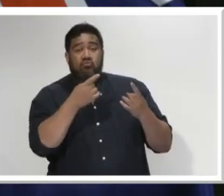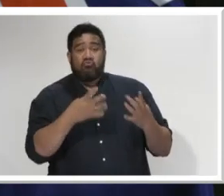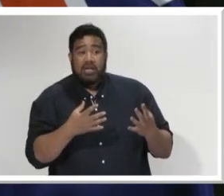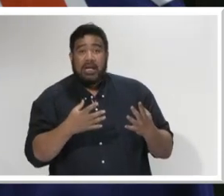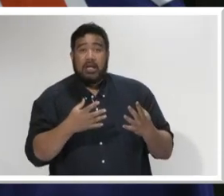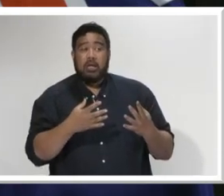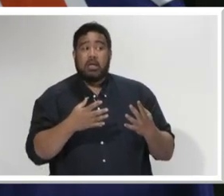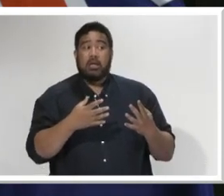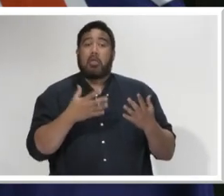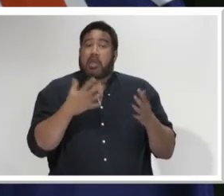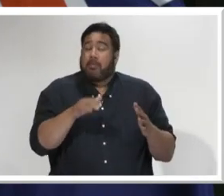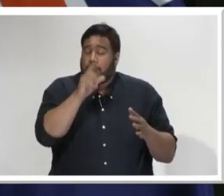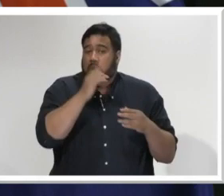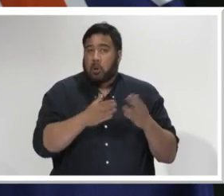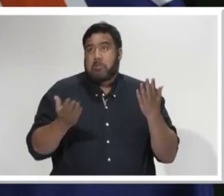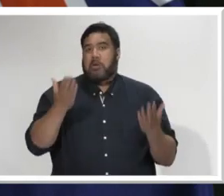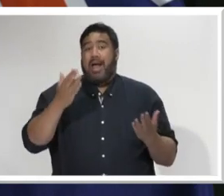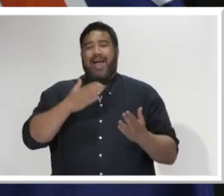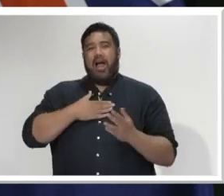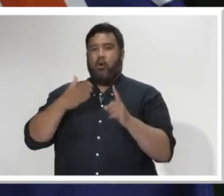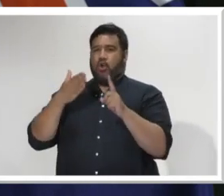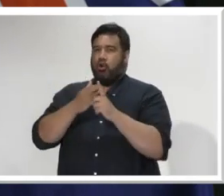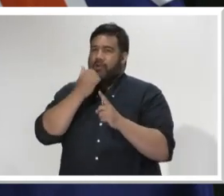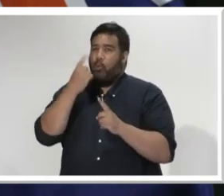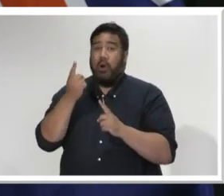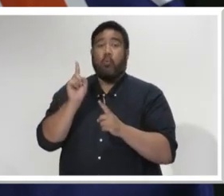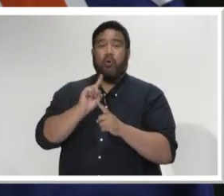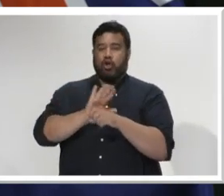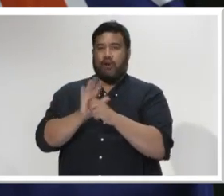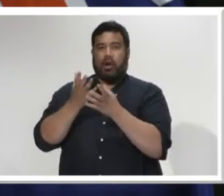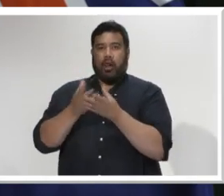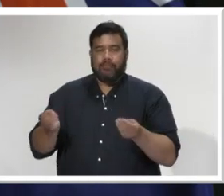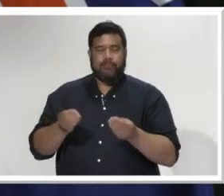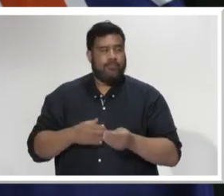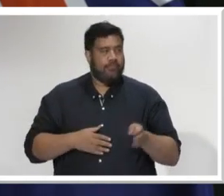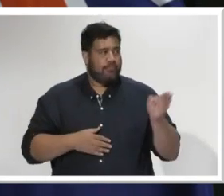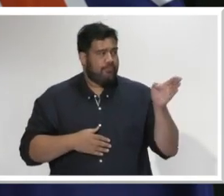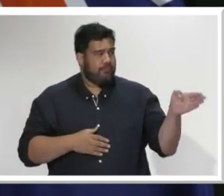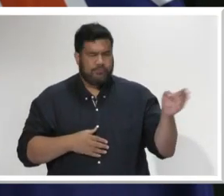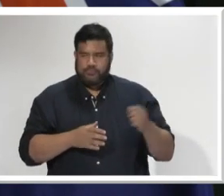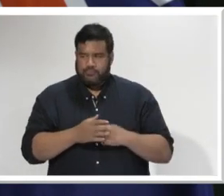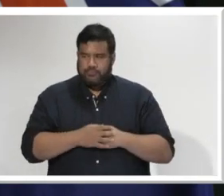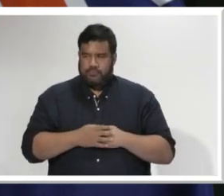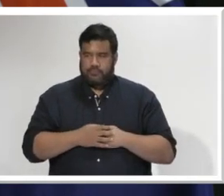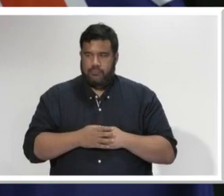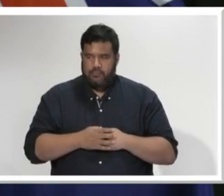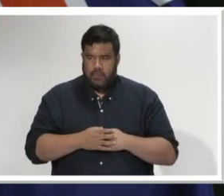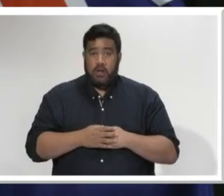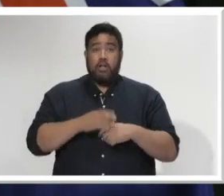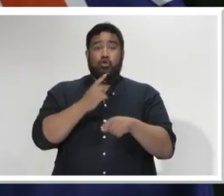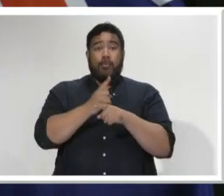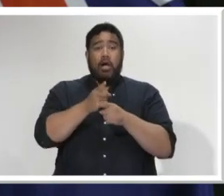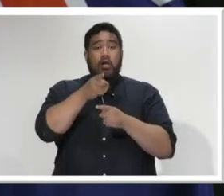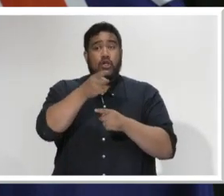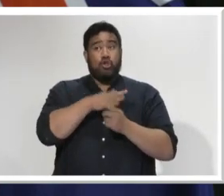COVID out for both of us. Are there any discussions underway at the moment? Certainly, that started with Singapore,